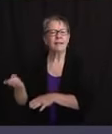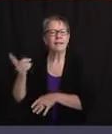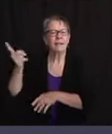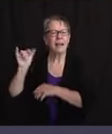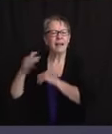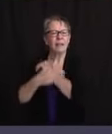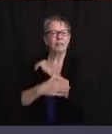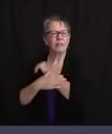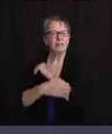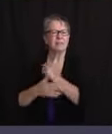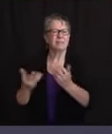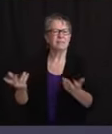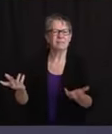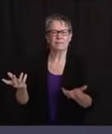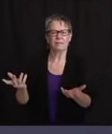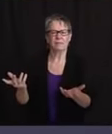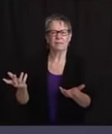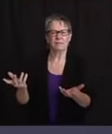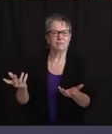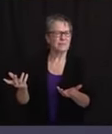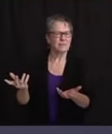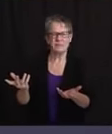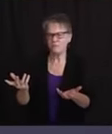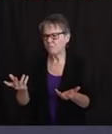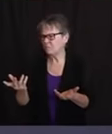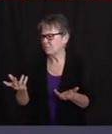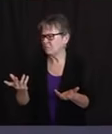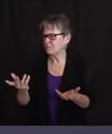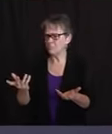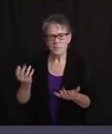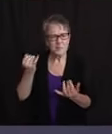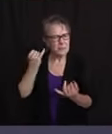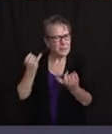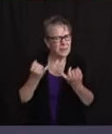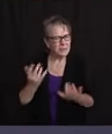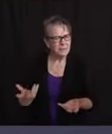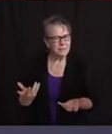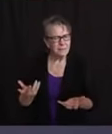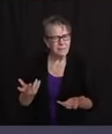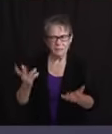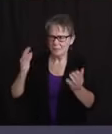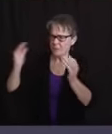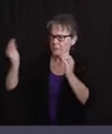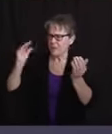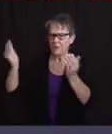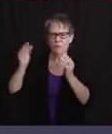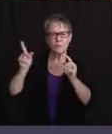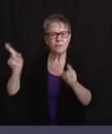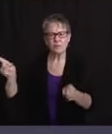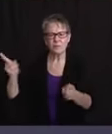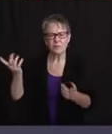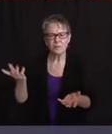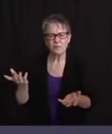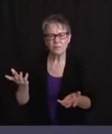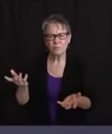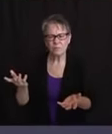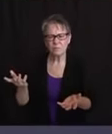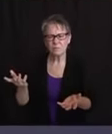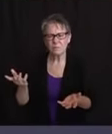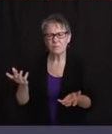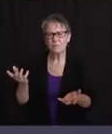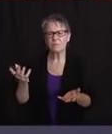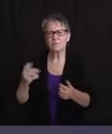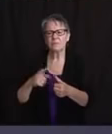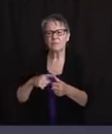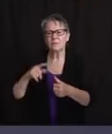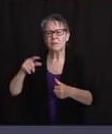before in Hong Kong. We've been gutted by, in particular, SARS, bird flu, others, and the notion of